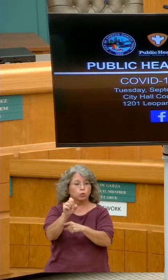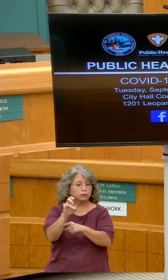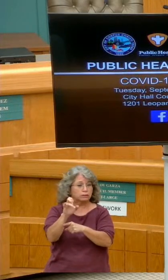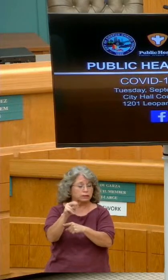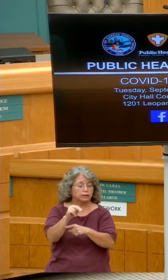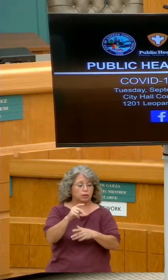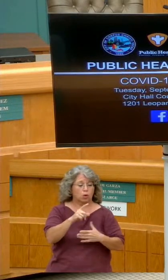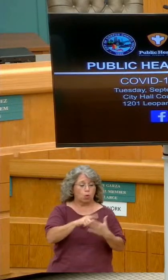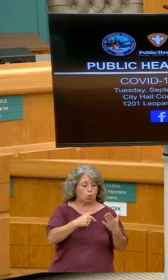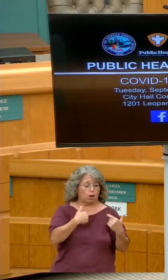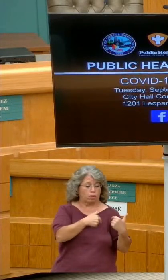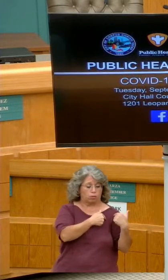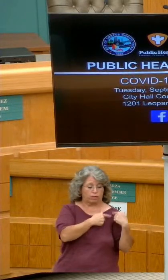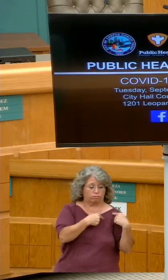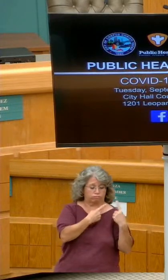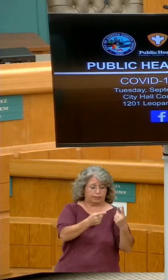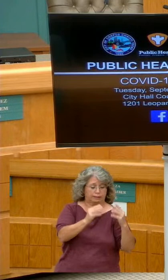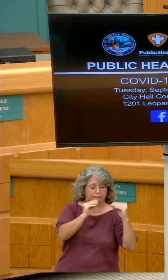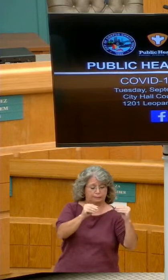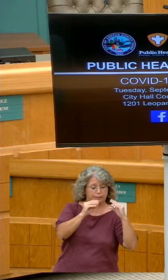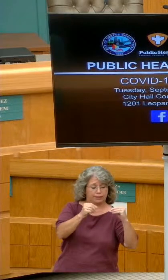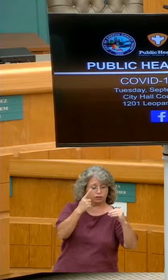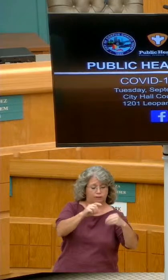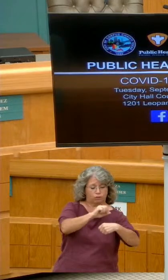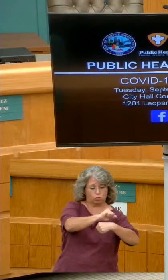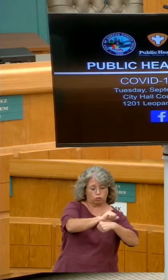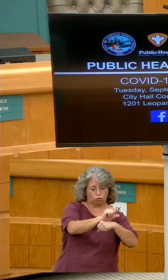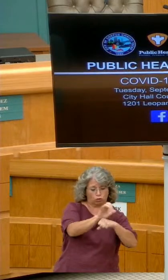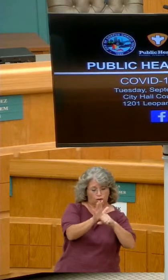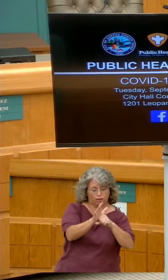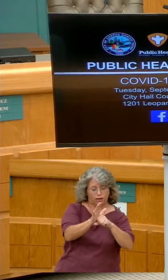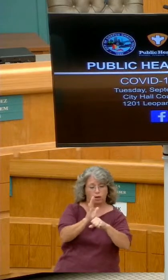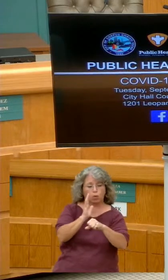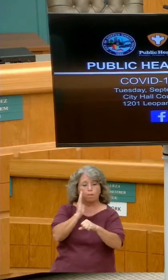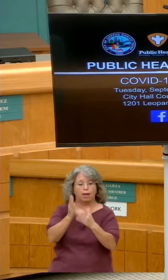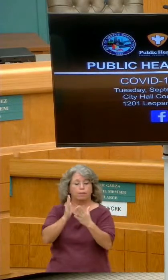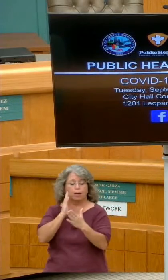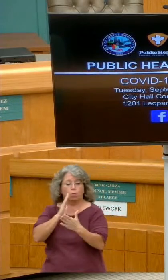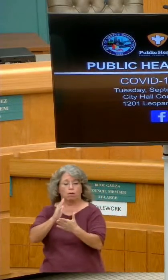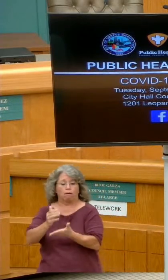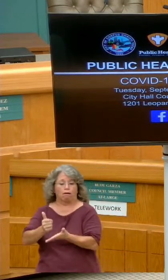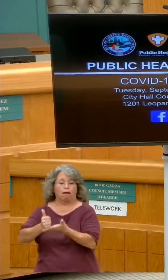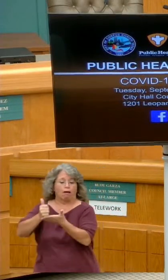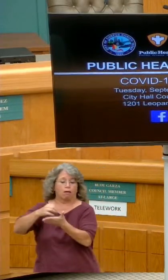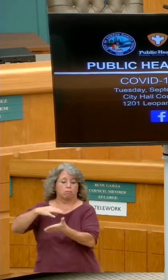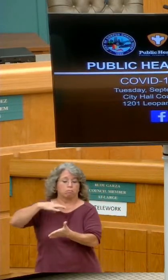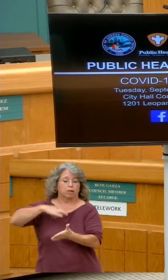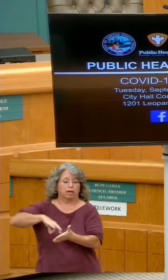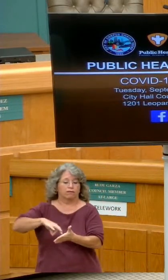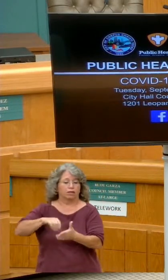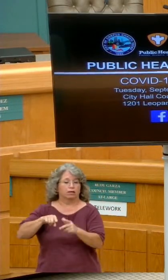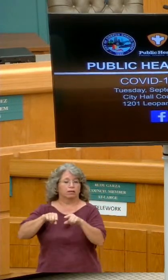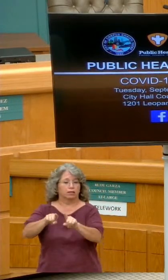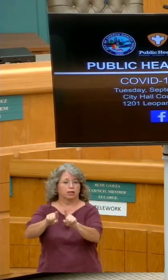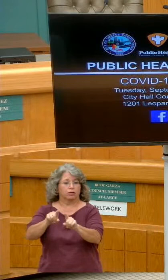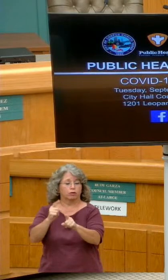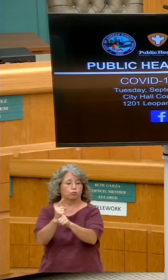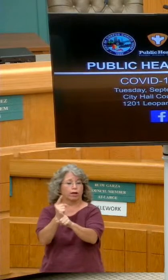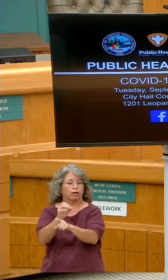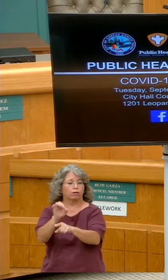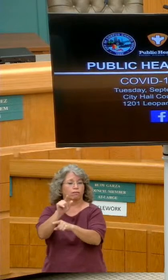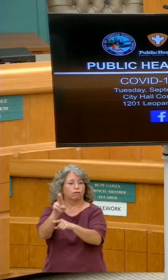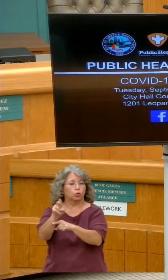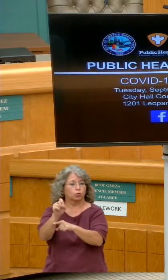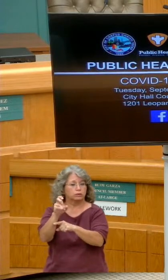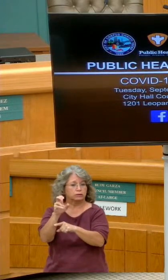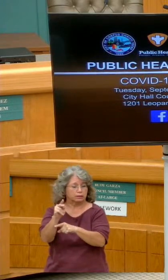very well pay dividends through the regular normal routine flu season that we experience every year. So keep that in